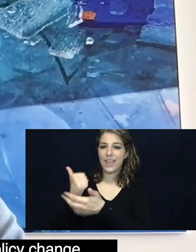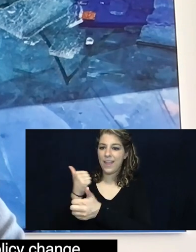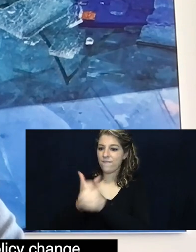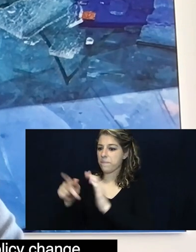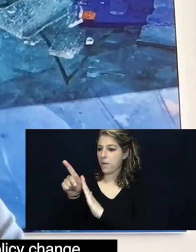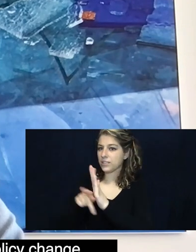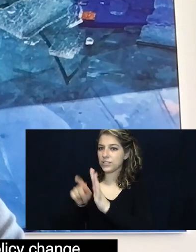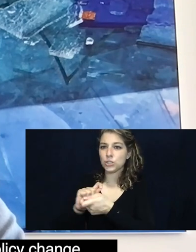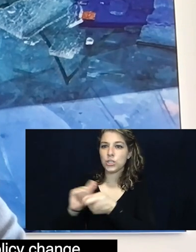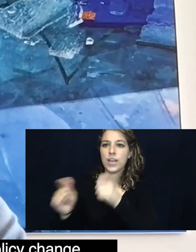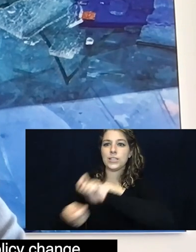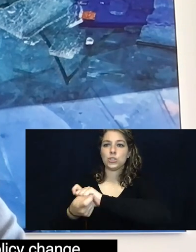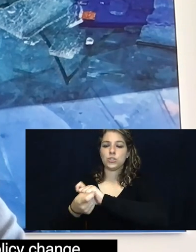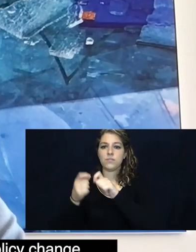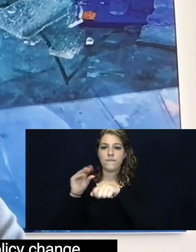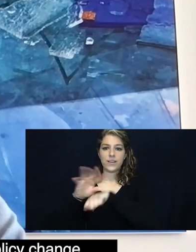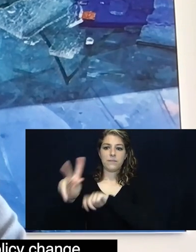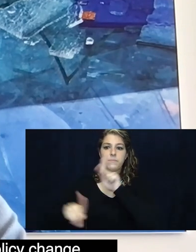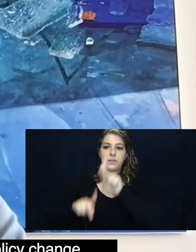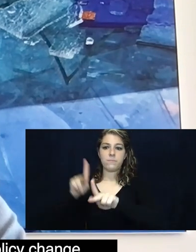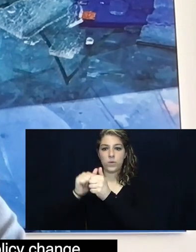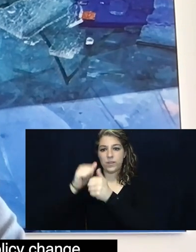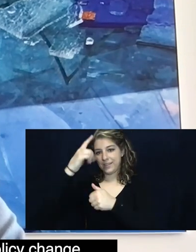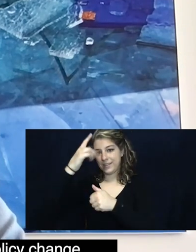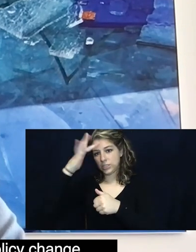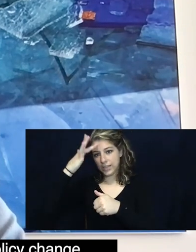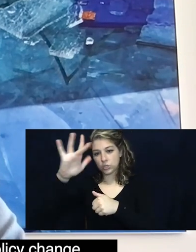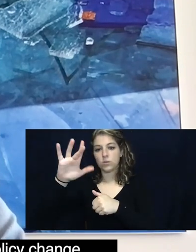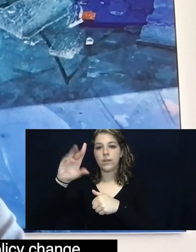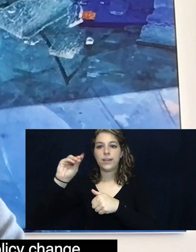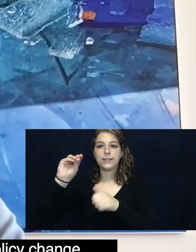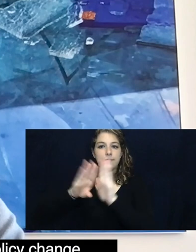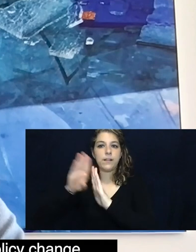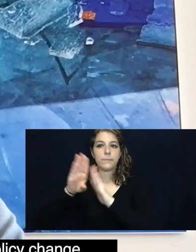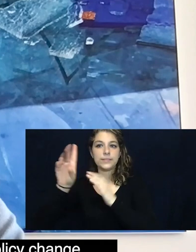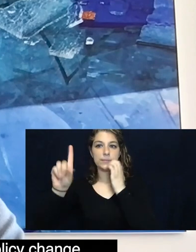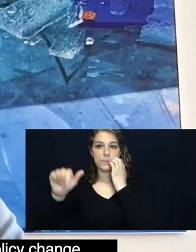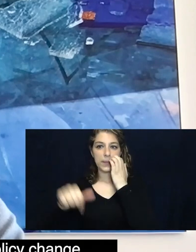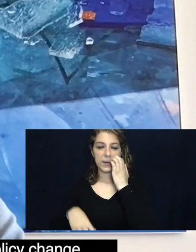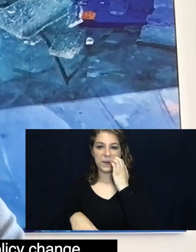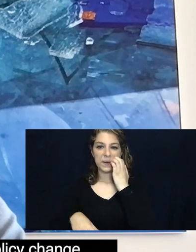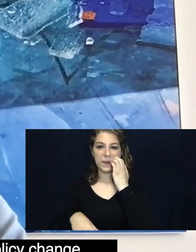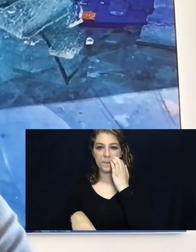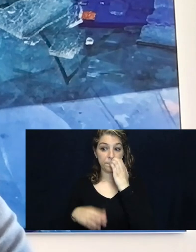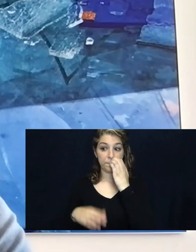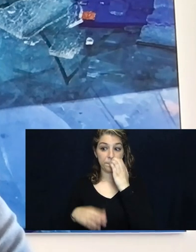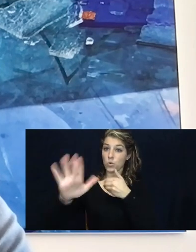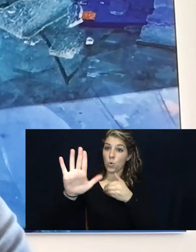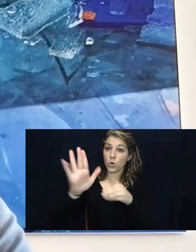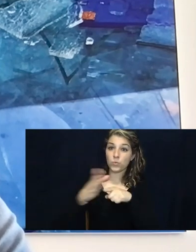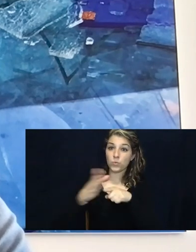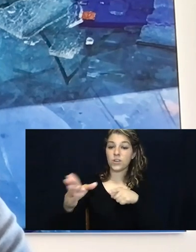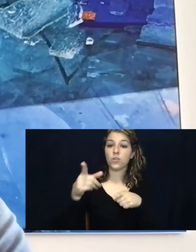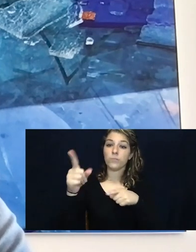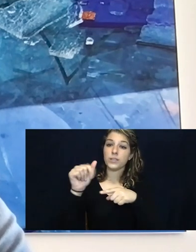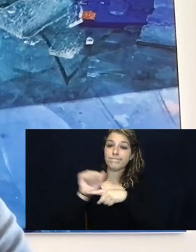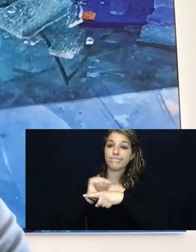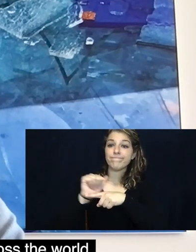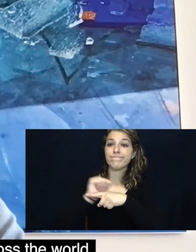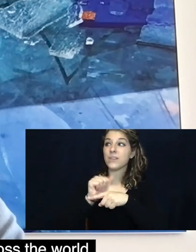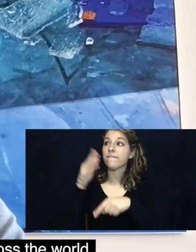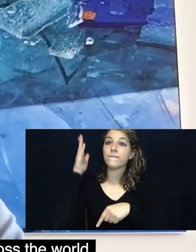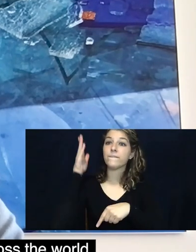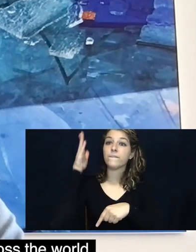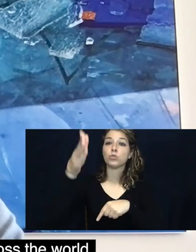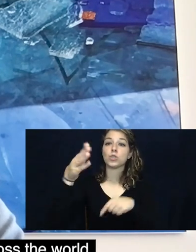of every policy change affecting people with intellectual and developmental disabilities. Throughout your career, you've been